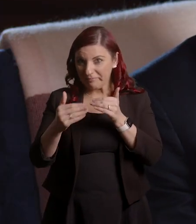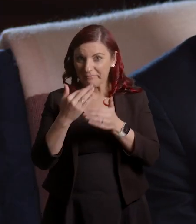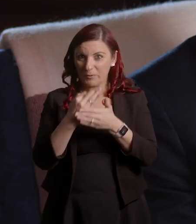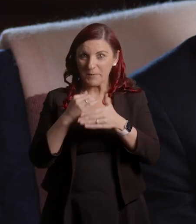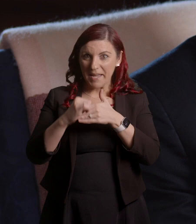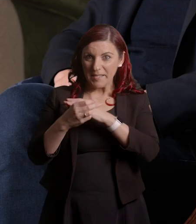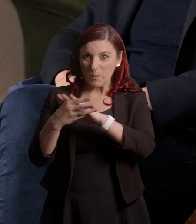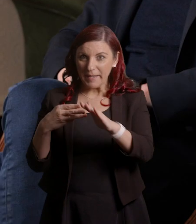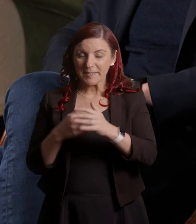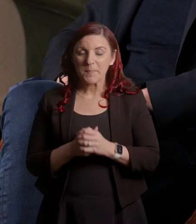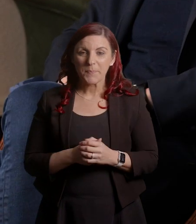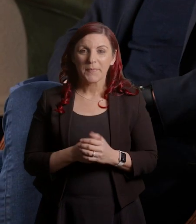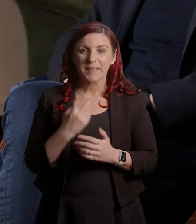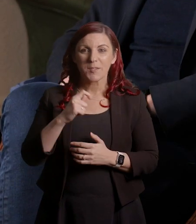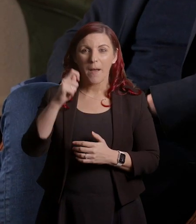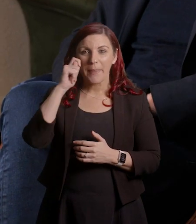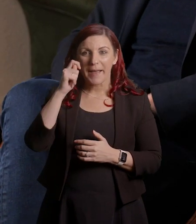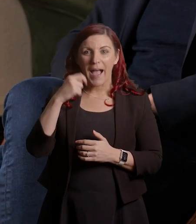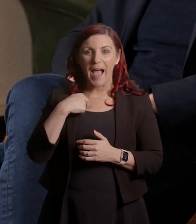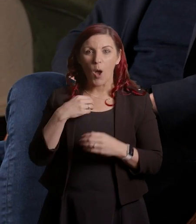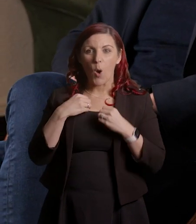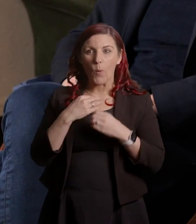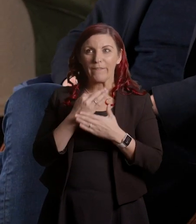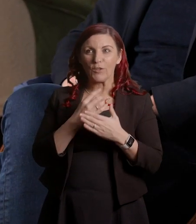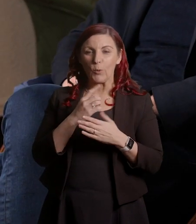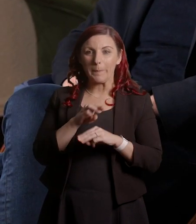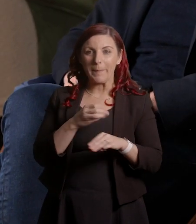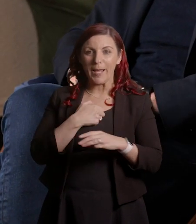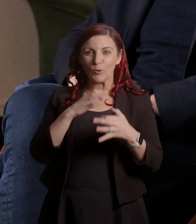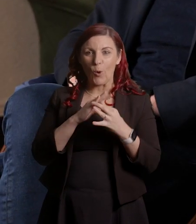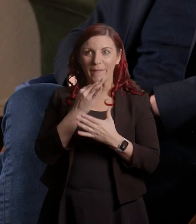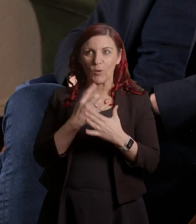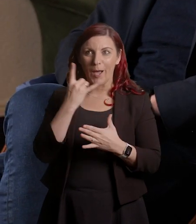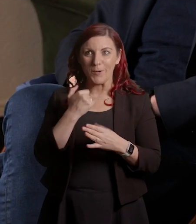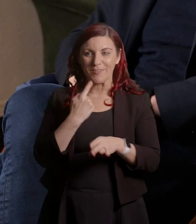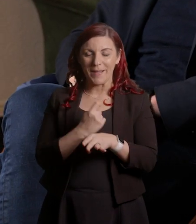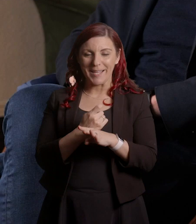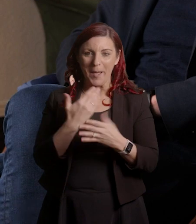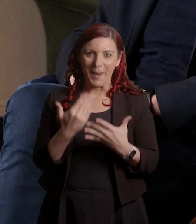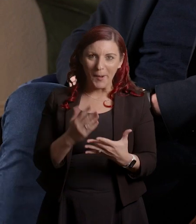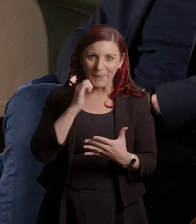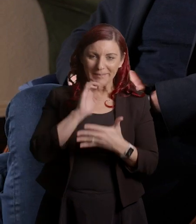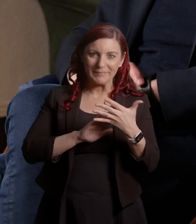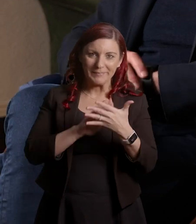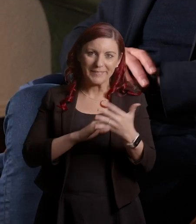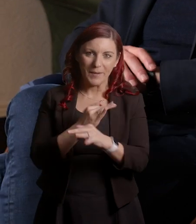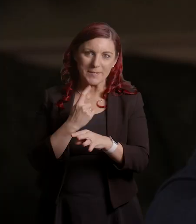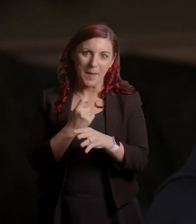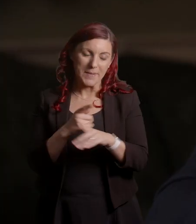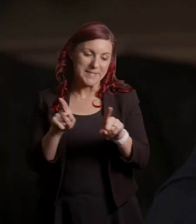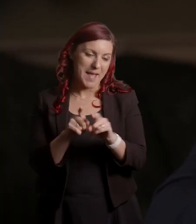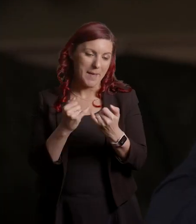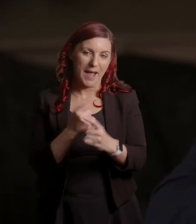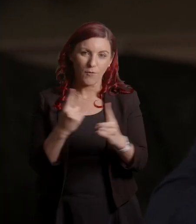next few days and weeks? Yeah, I think I owe a few people at home a few hours at this stage. But